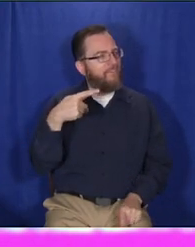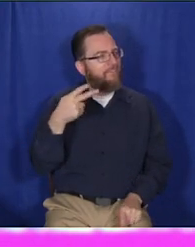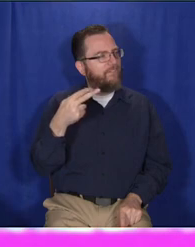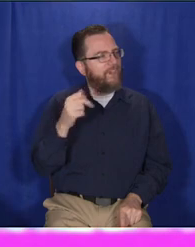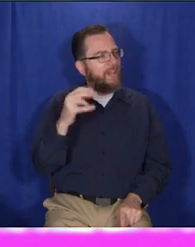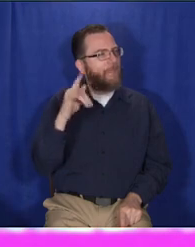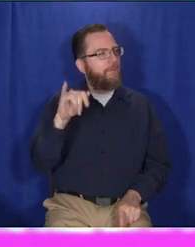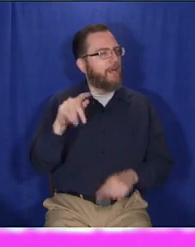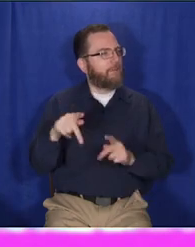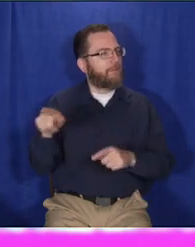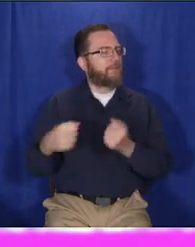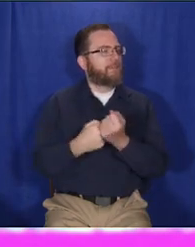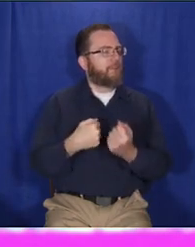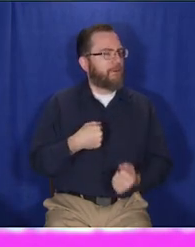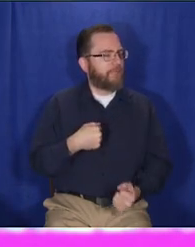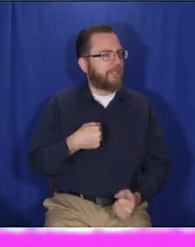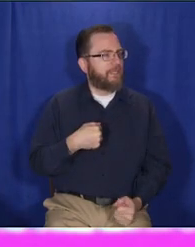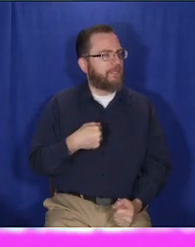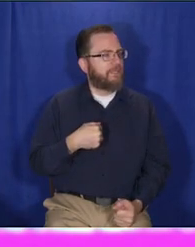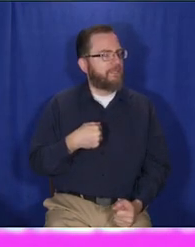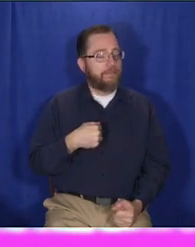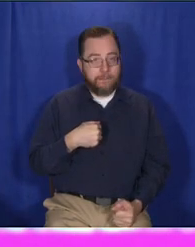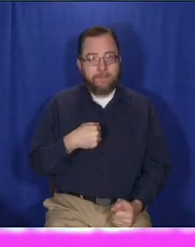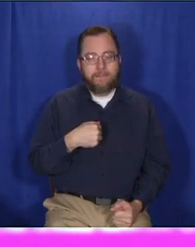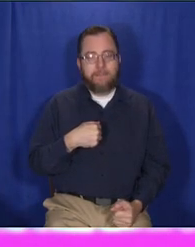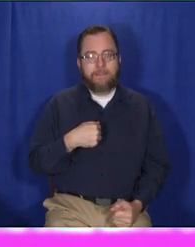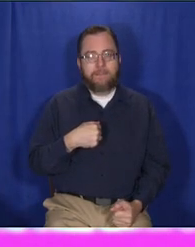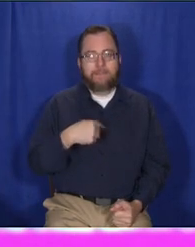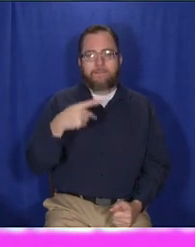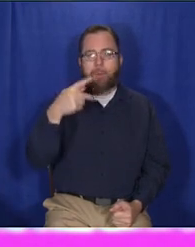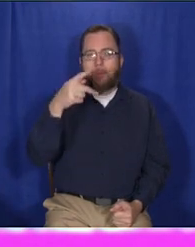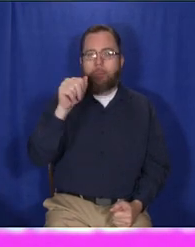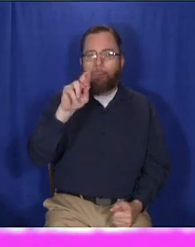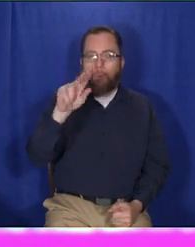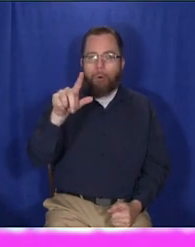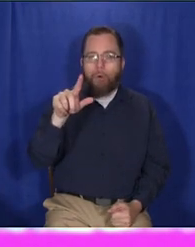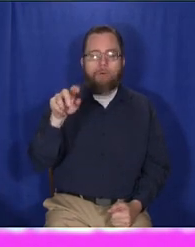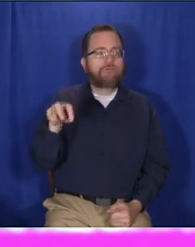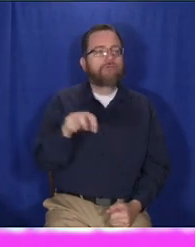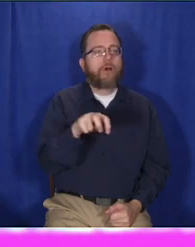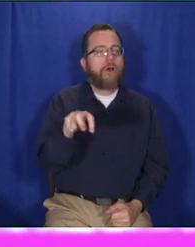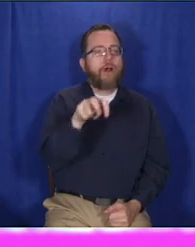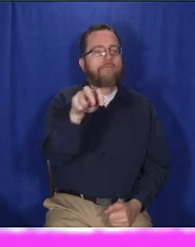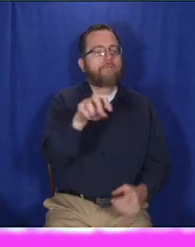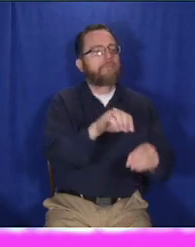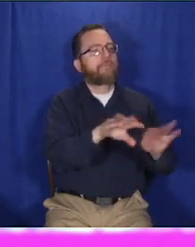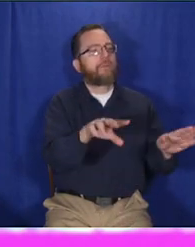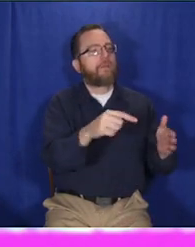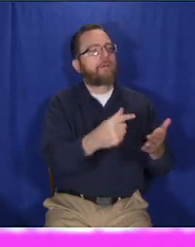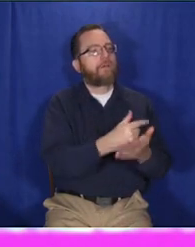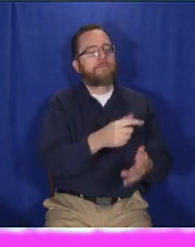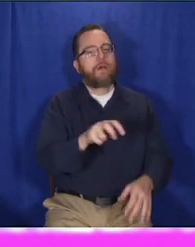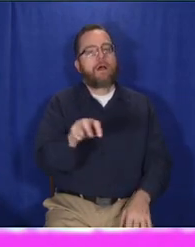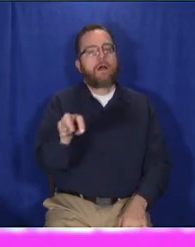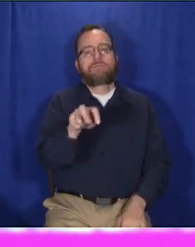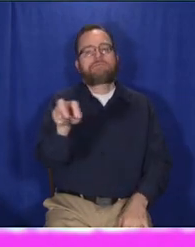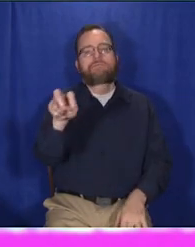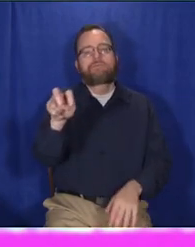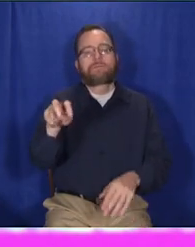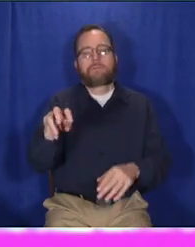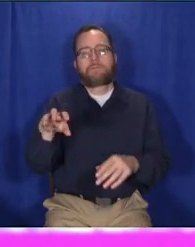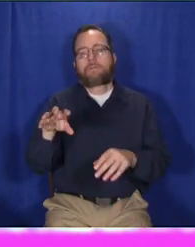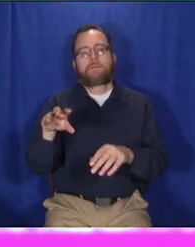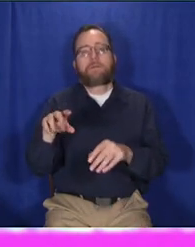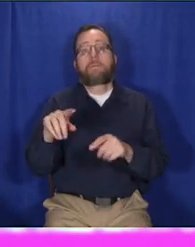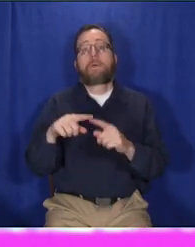from Corinth, he continued his ministry, moving throughout different regions, and then he's arrested in Jerusalem